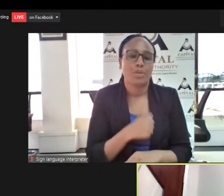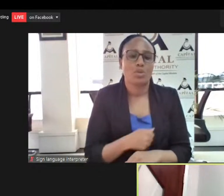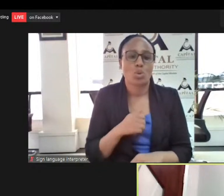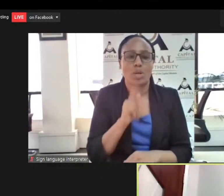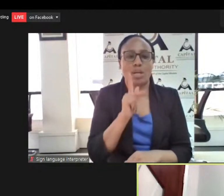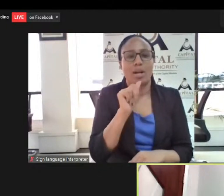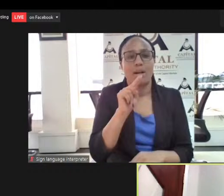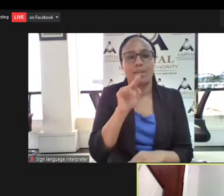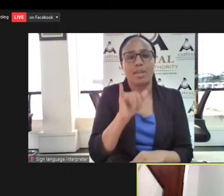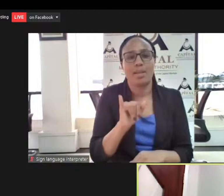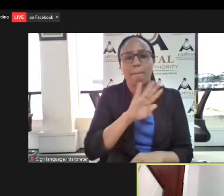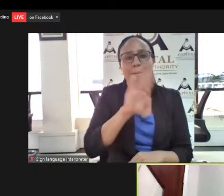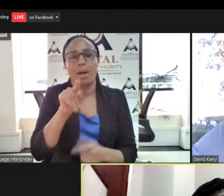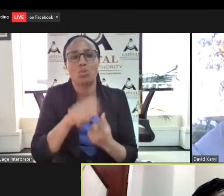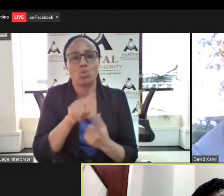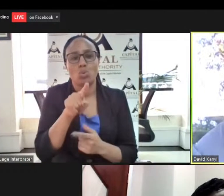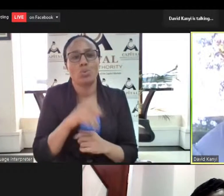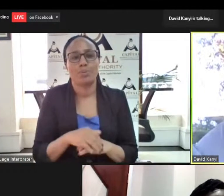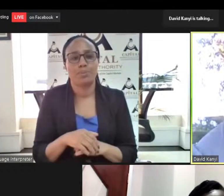back to you.